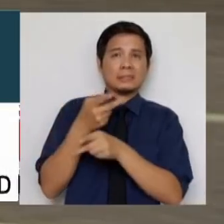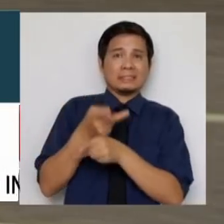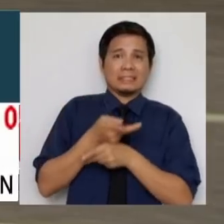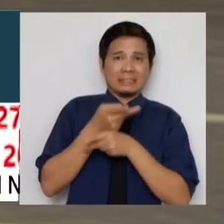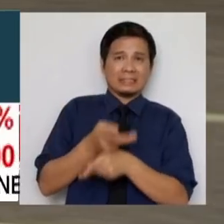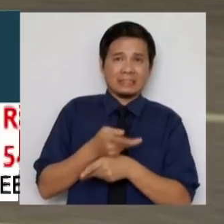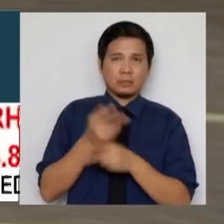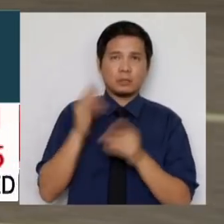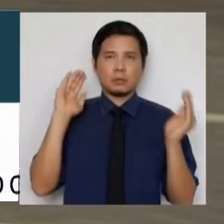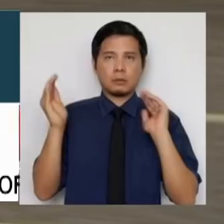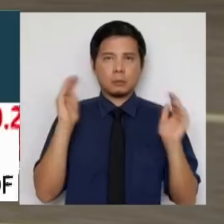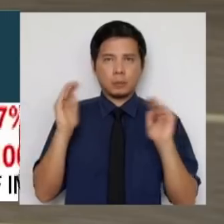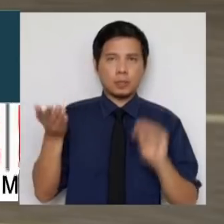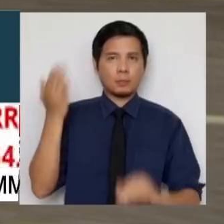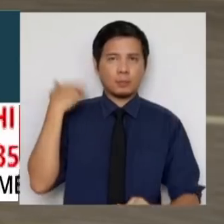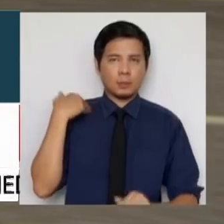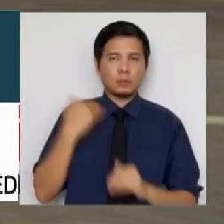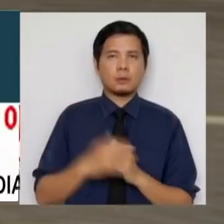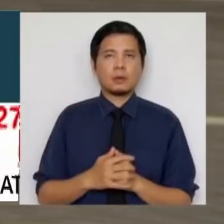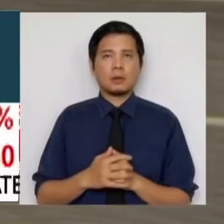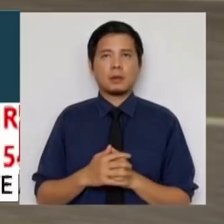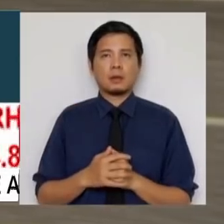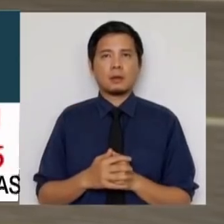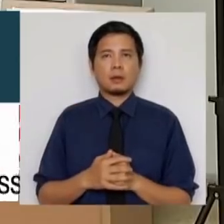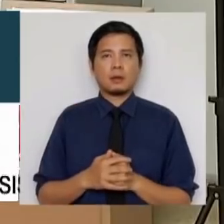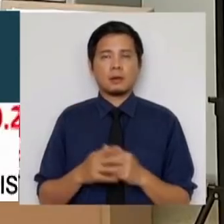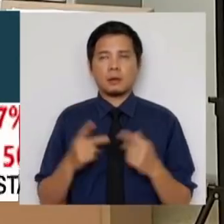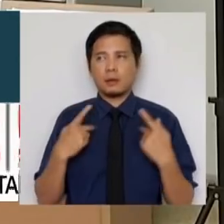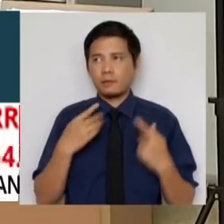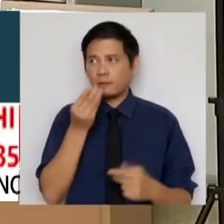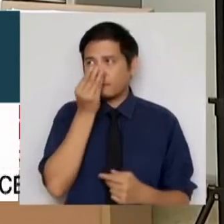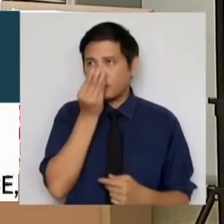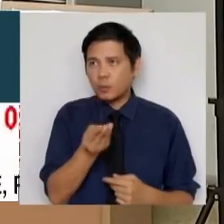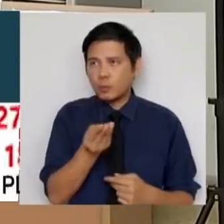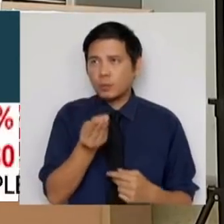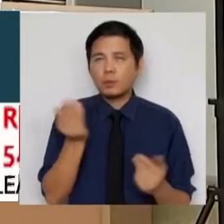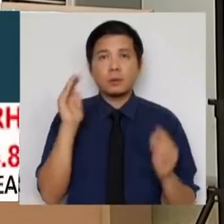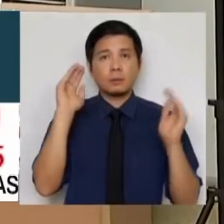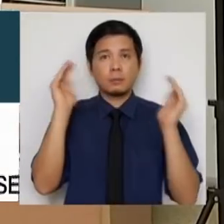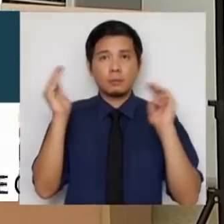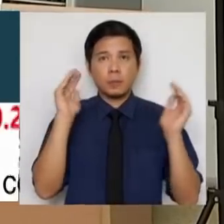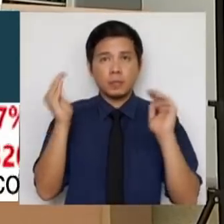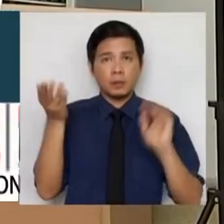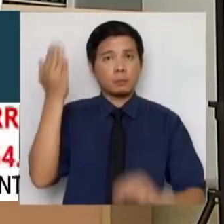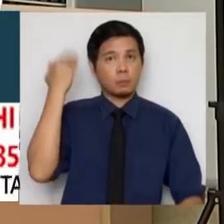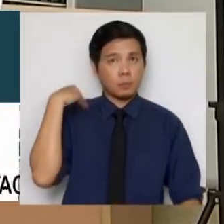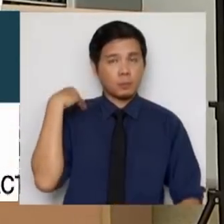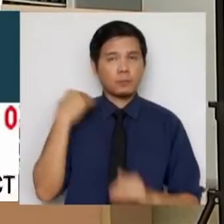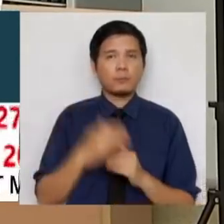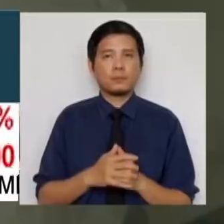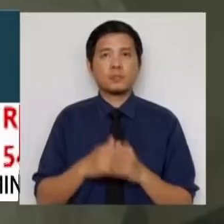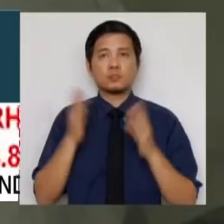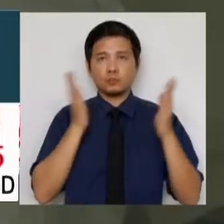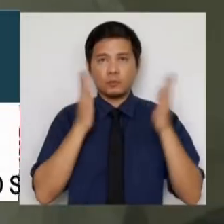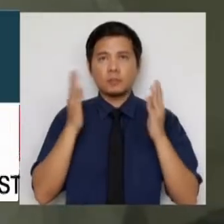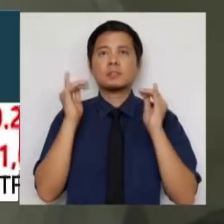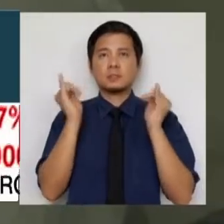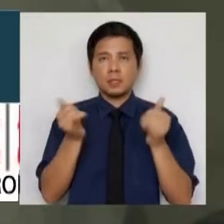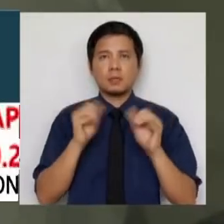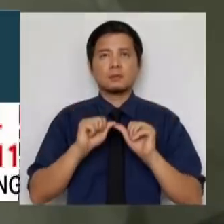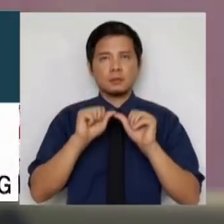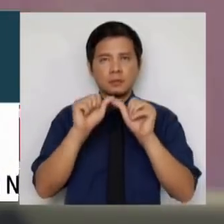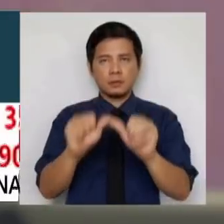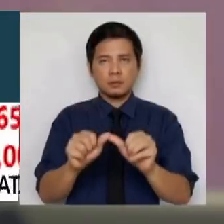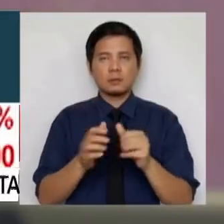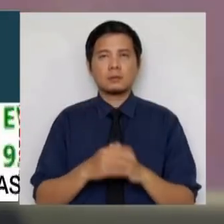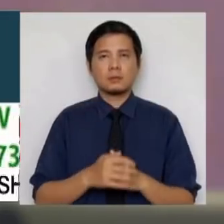have very few who have COVID compared to before. And the services are still ongoing, especially in terms of